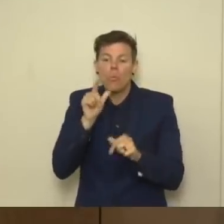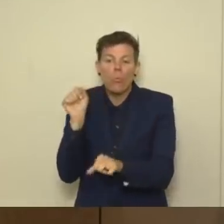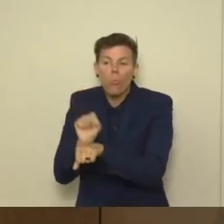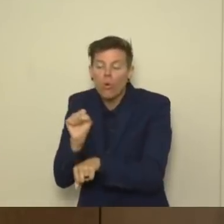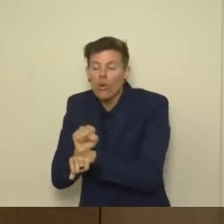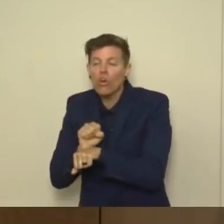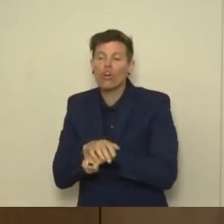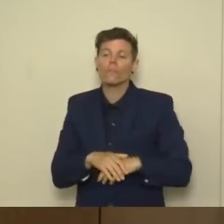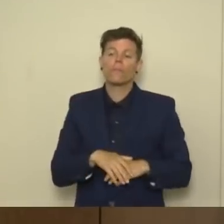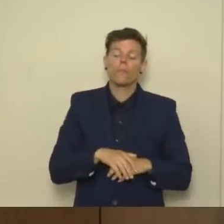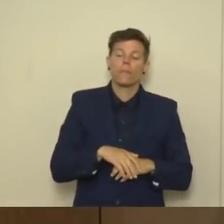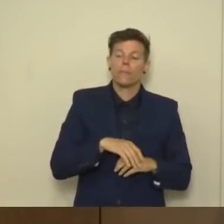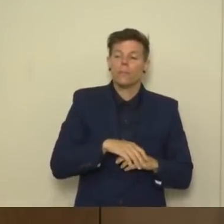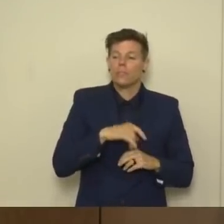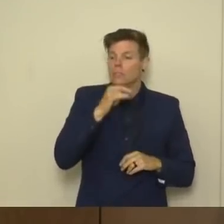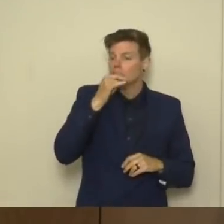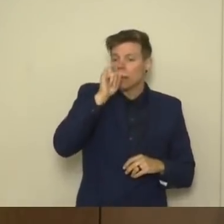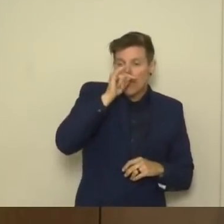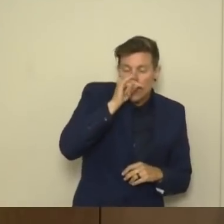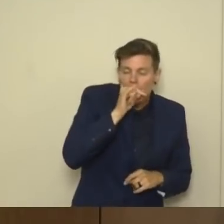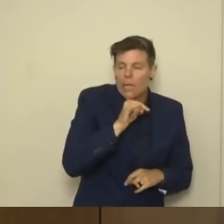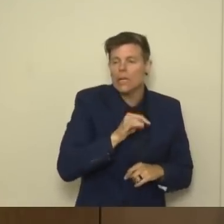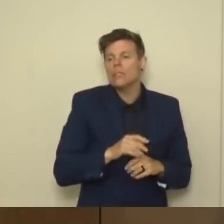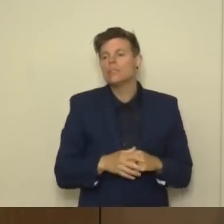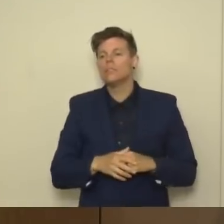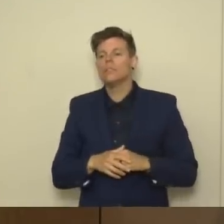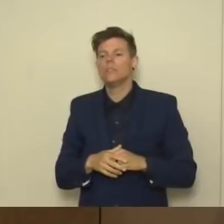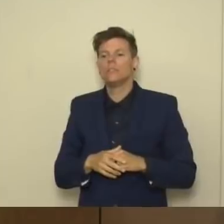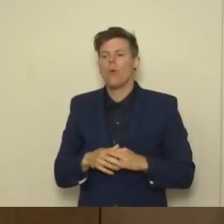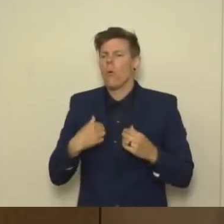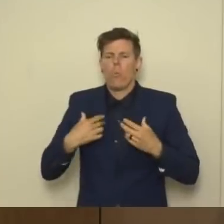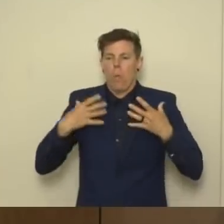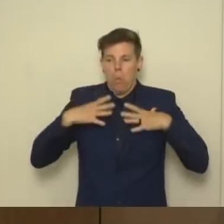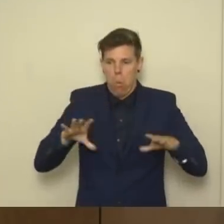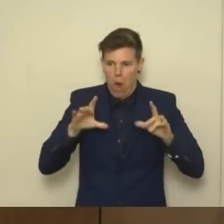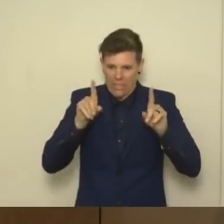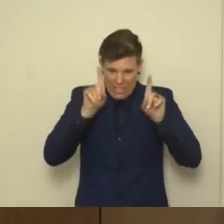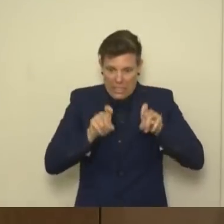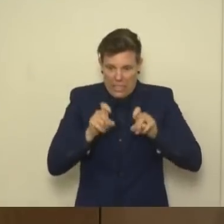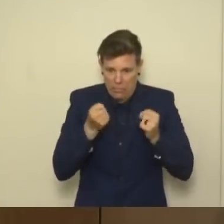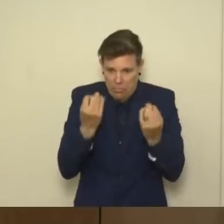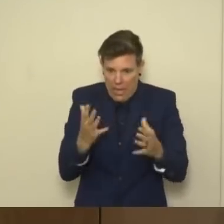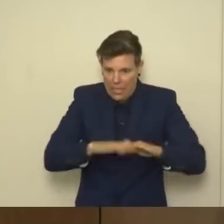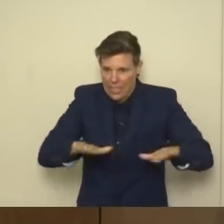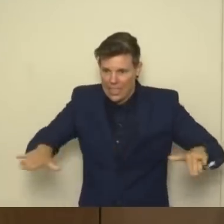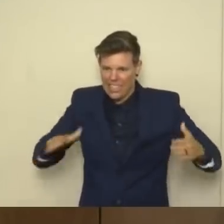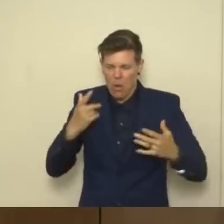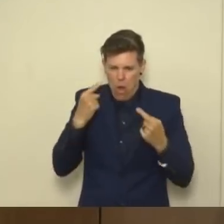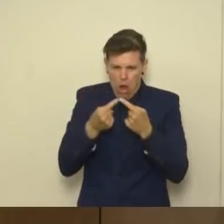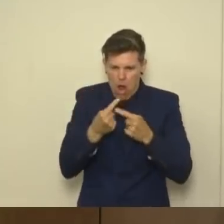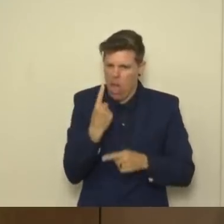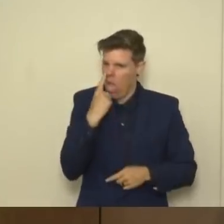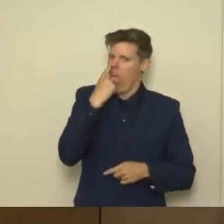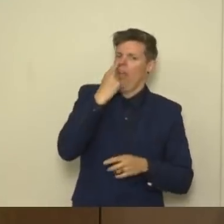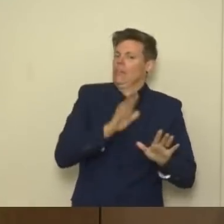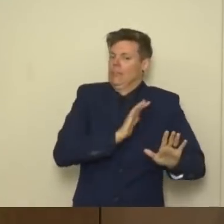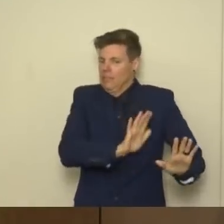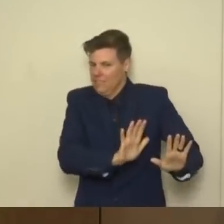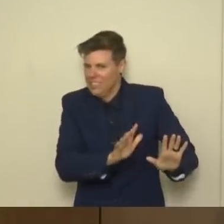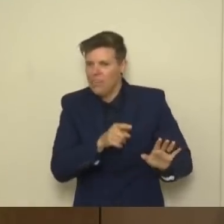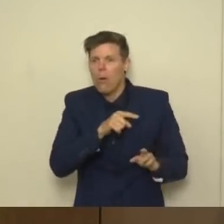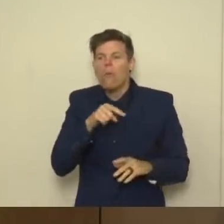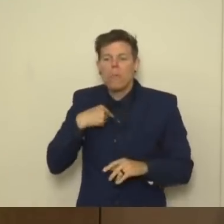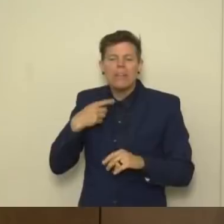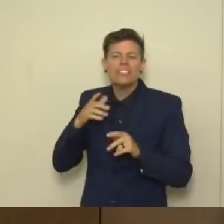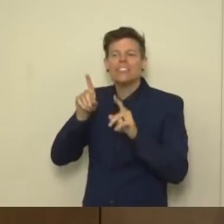be careful. We don't want to be over-testing little ones. It's a traumatic, can be, experience. We also have to make sure that we have testing supplies